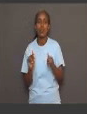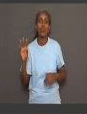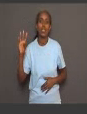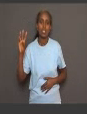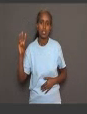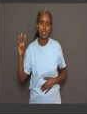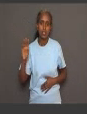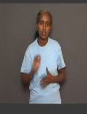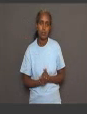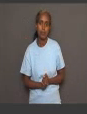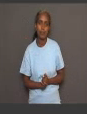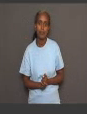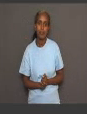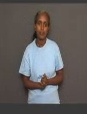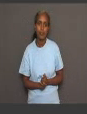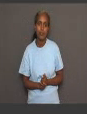over 6.